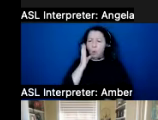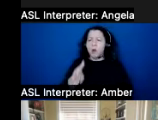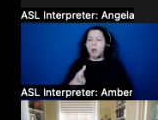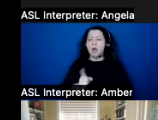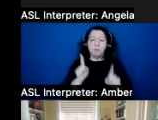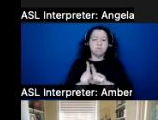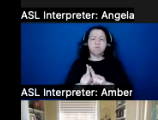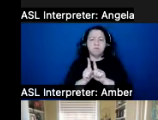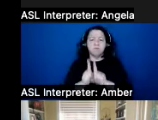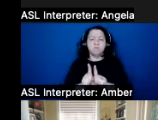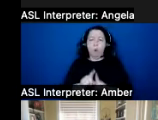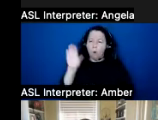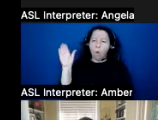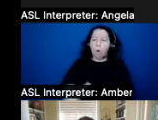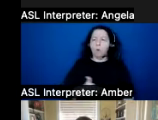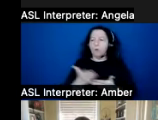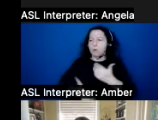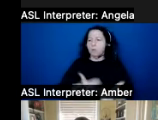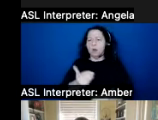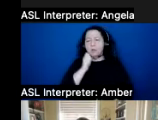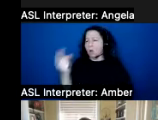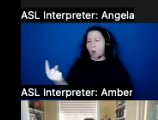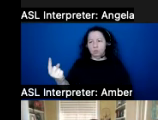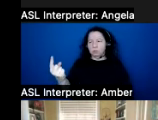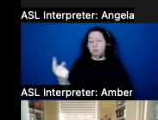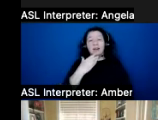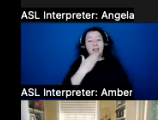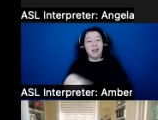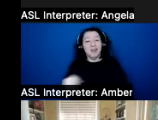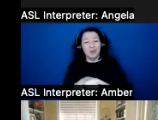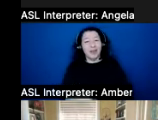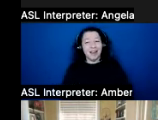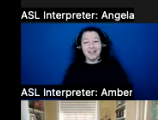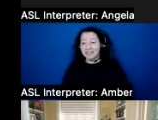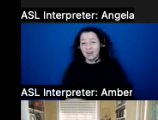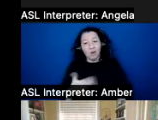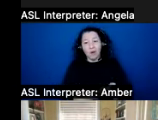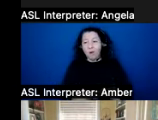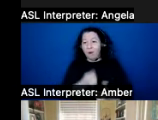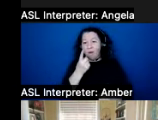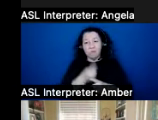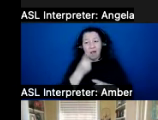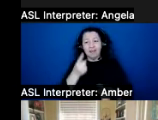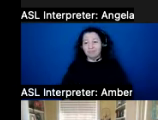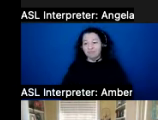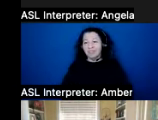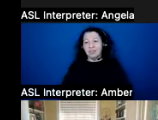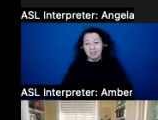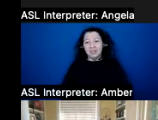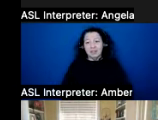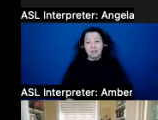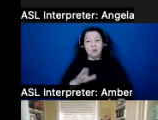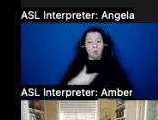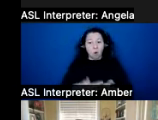process. You are not alone. Awesome. Thank you guys. That's all right. That's all being a